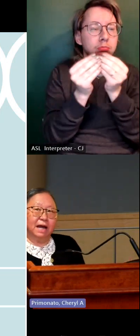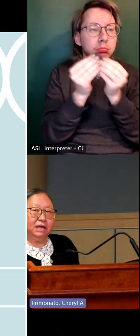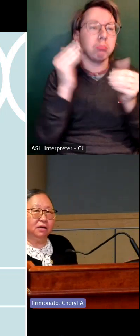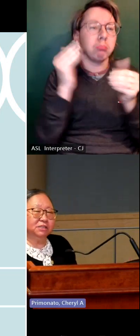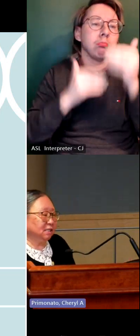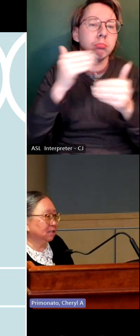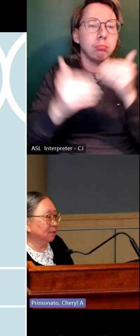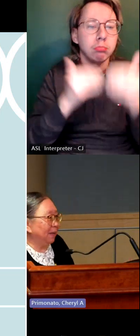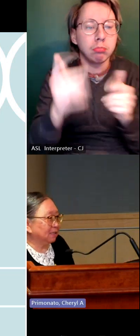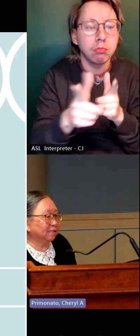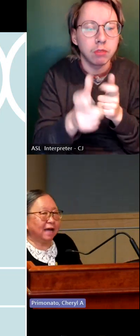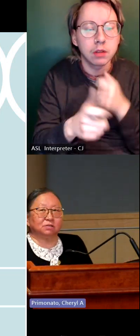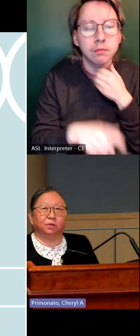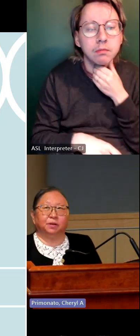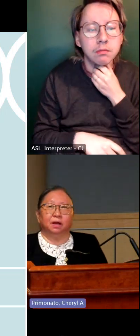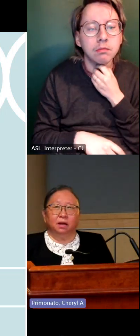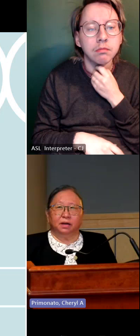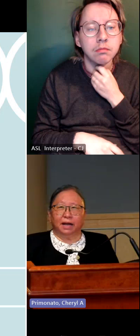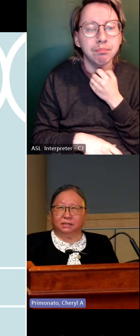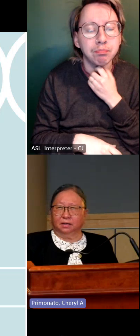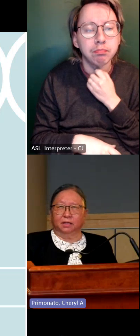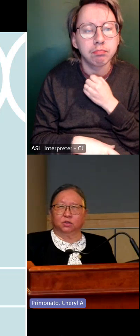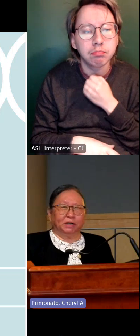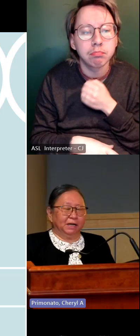This slide here just is a basic stats. In